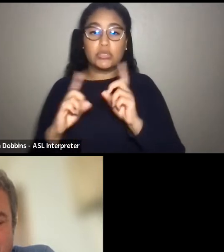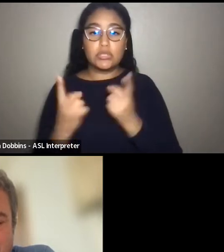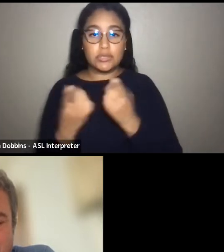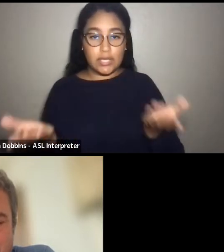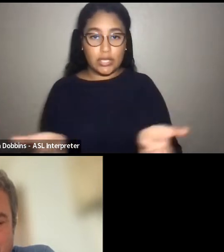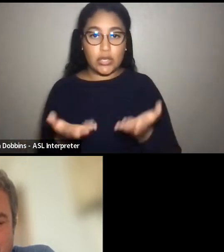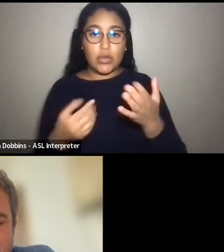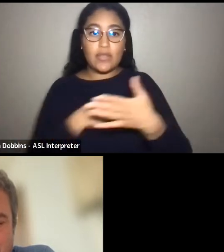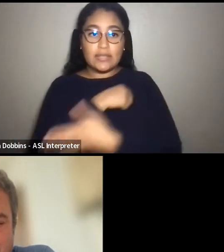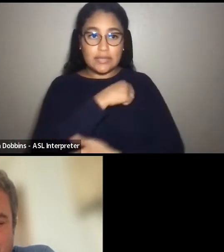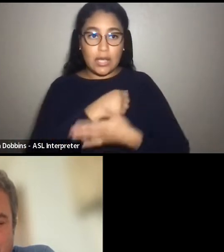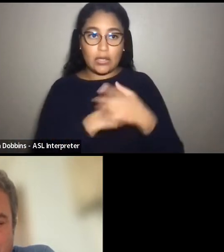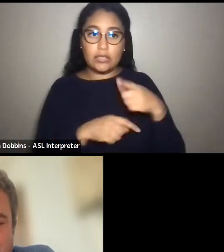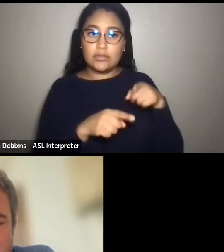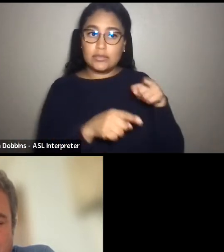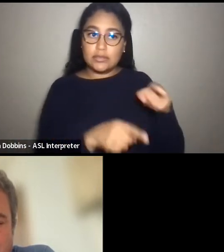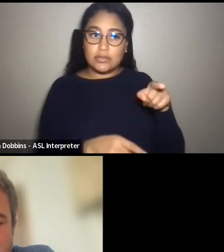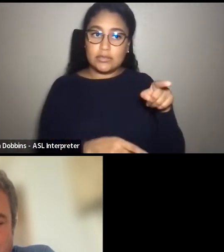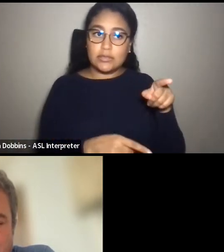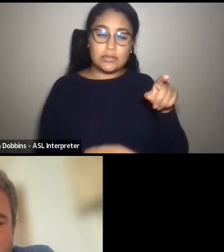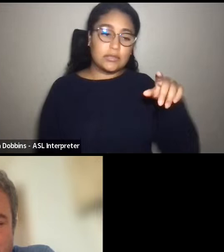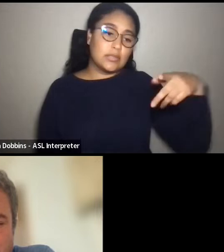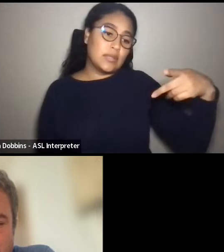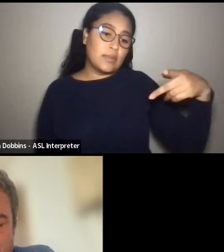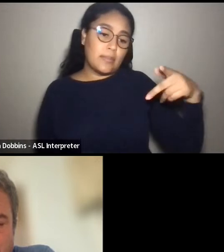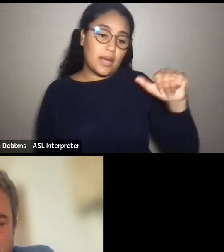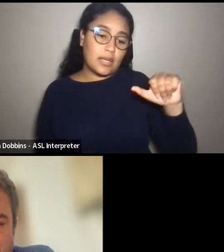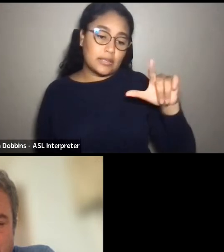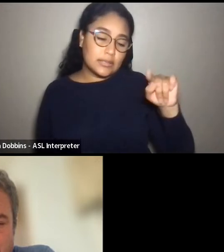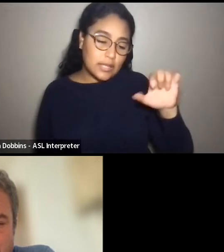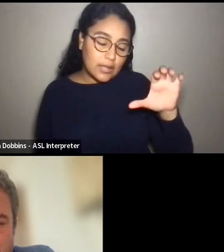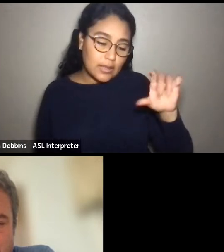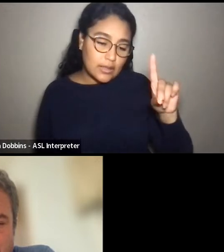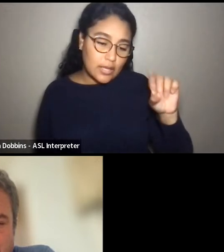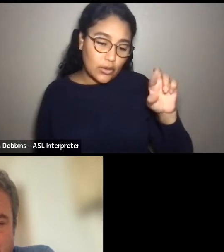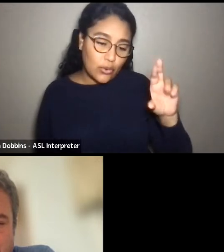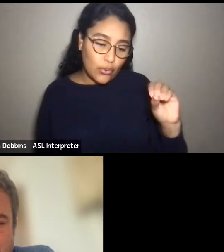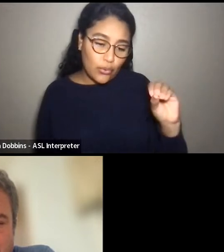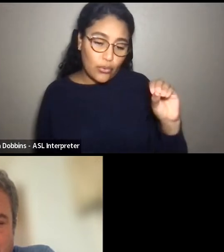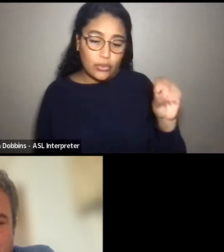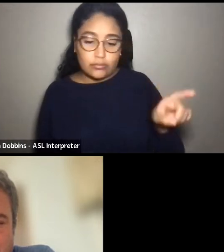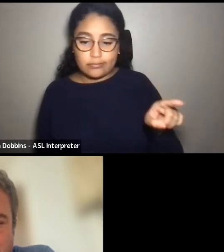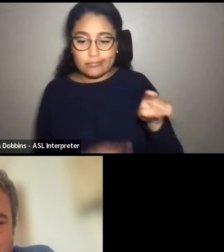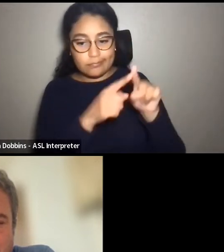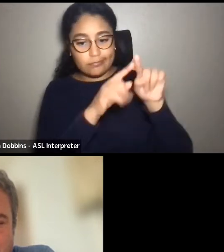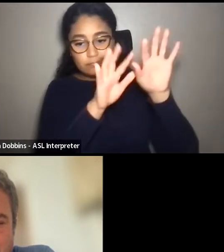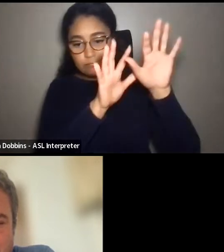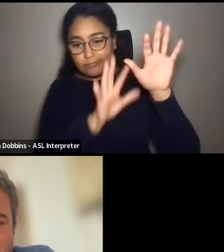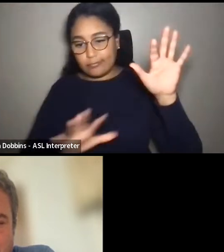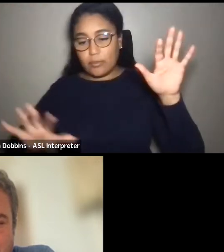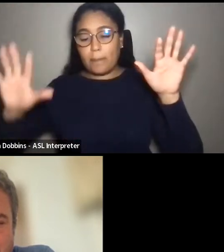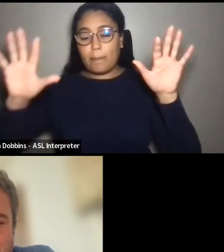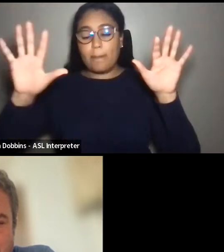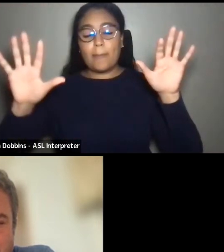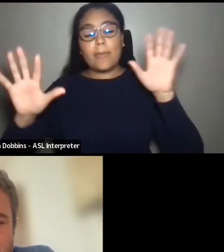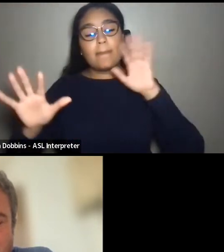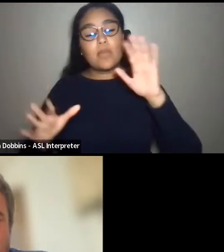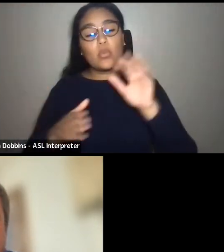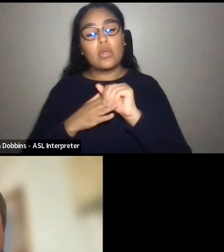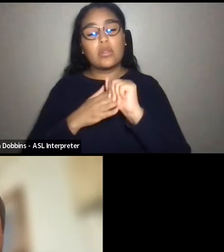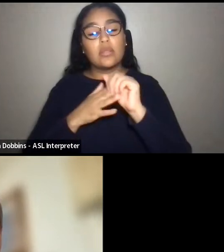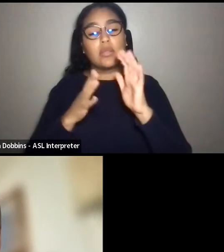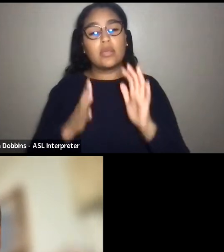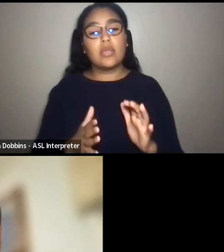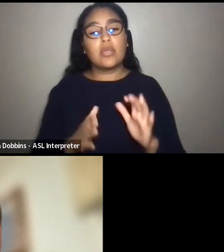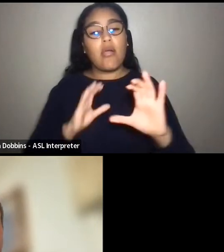county. So we have students from Daly City to Pescadero, who will be facilitated by